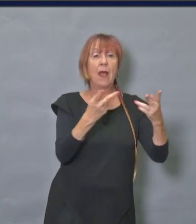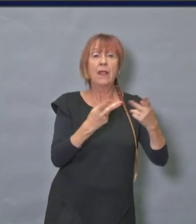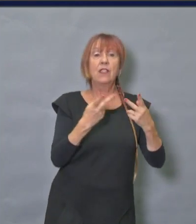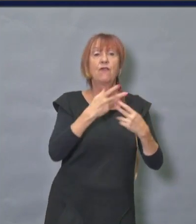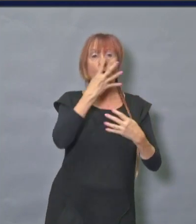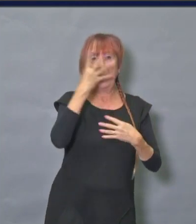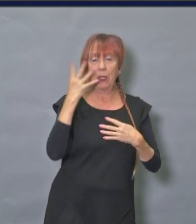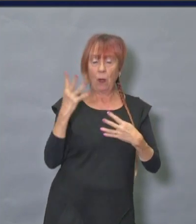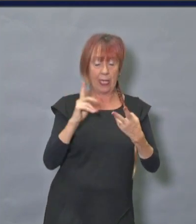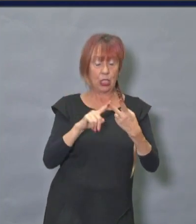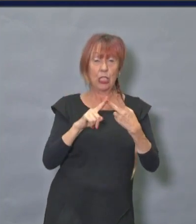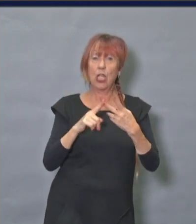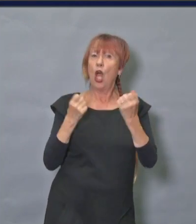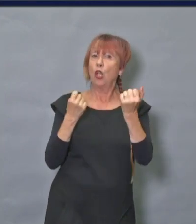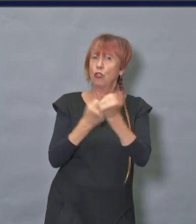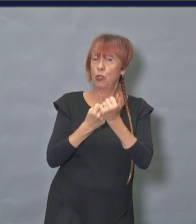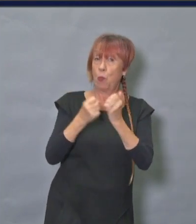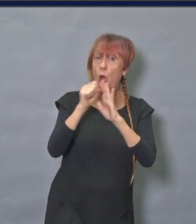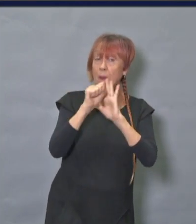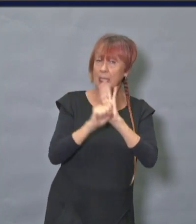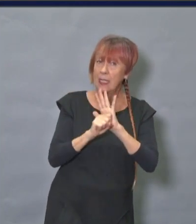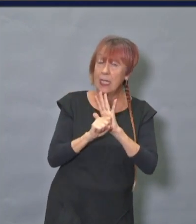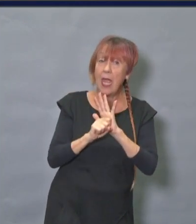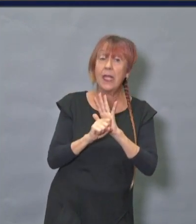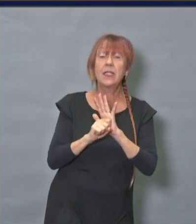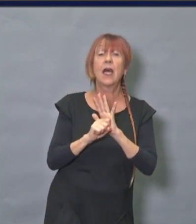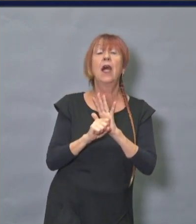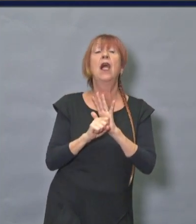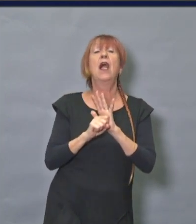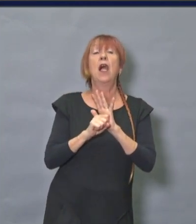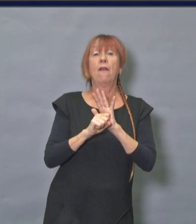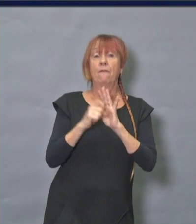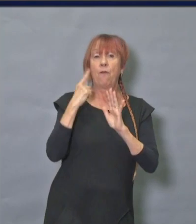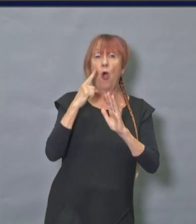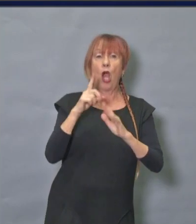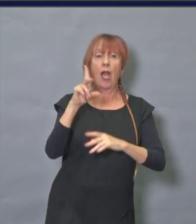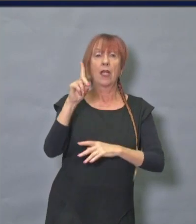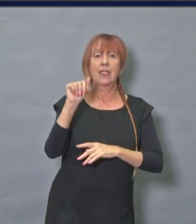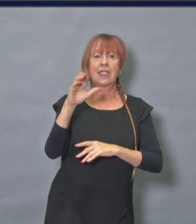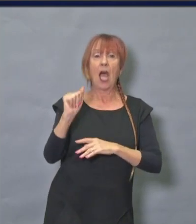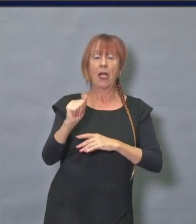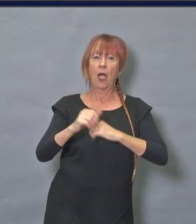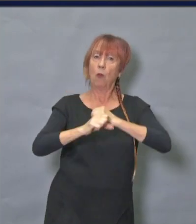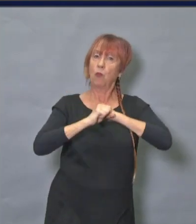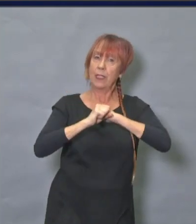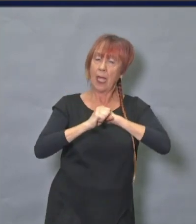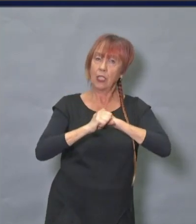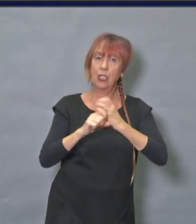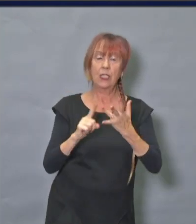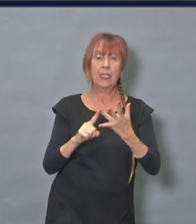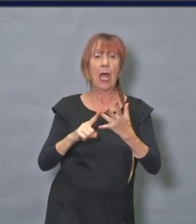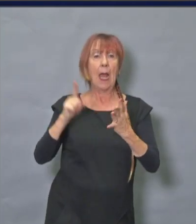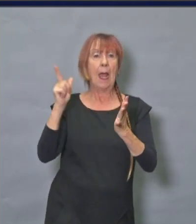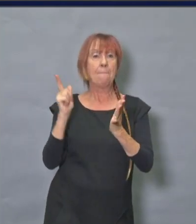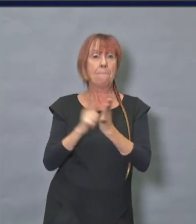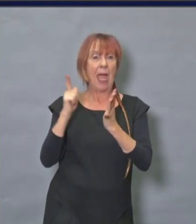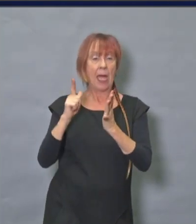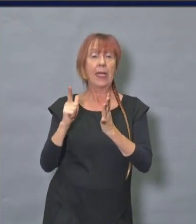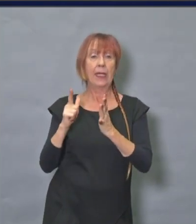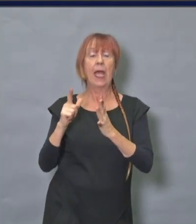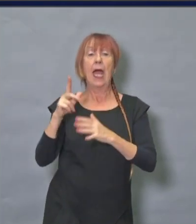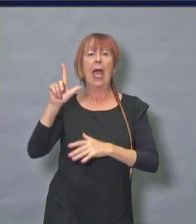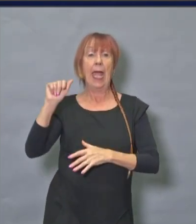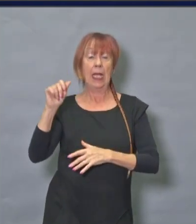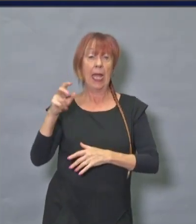California state actions against rescinding DACA protections, banning LA County's travel to states that threatened